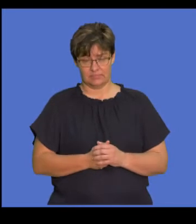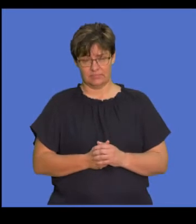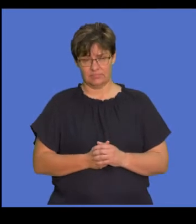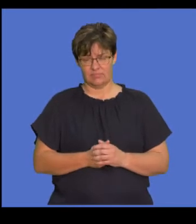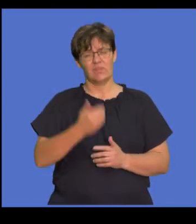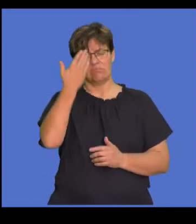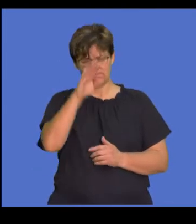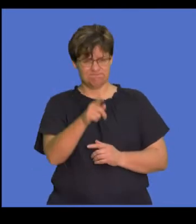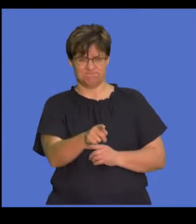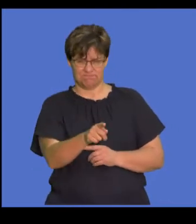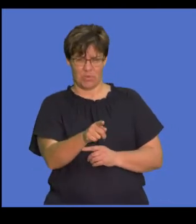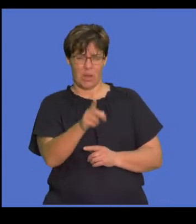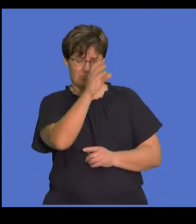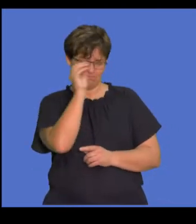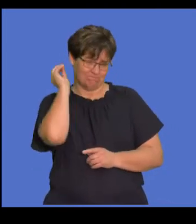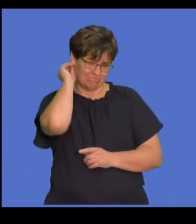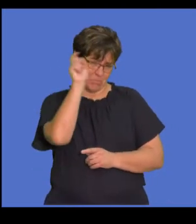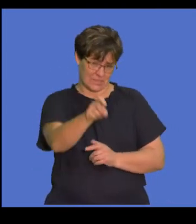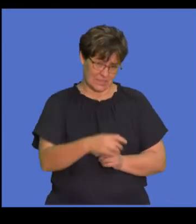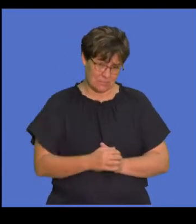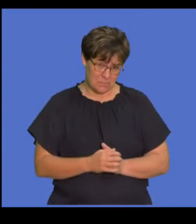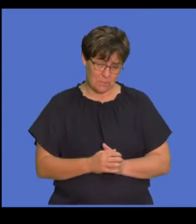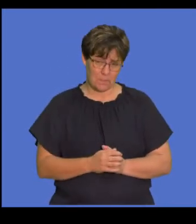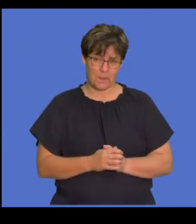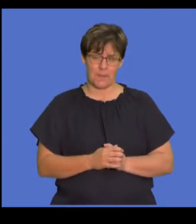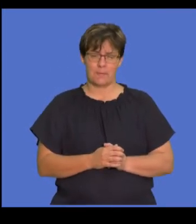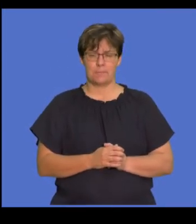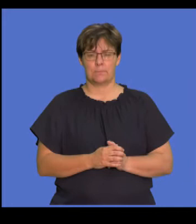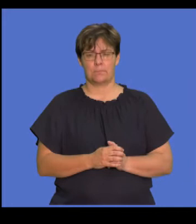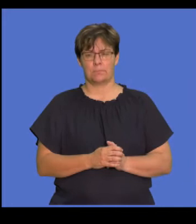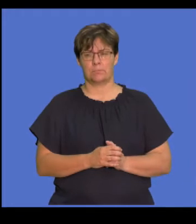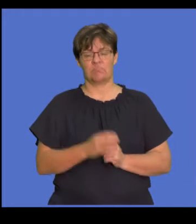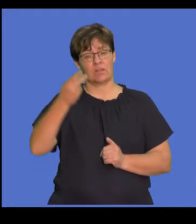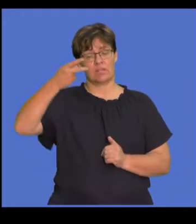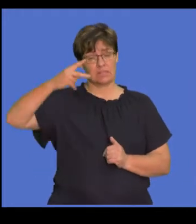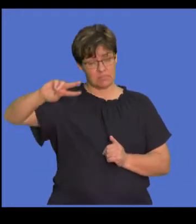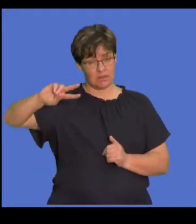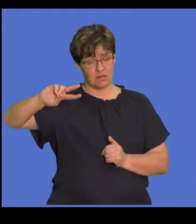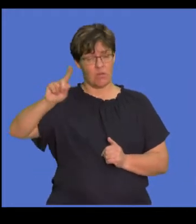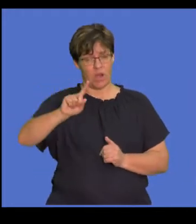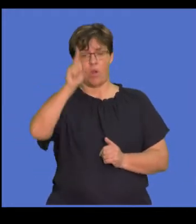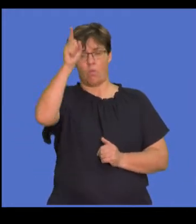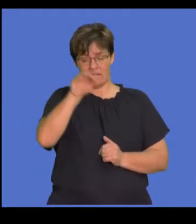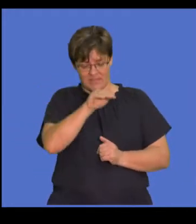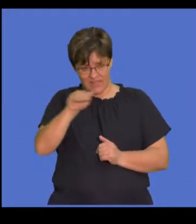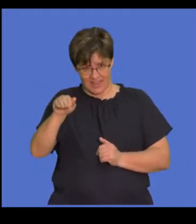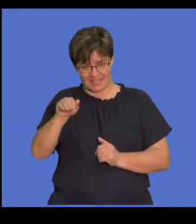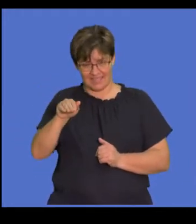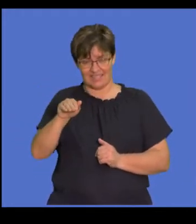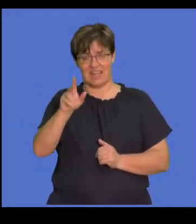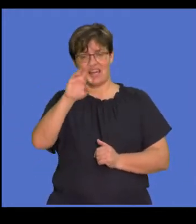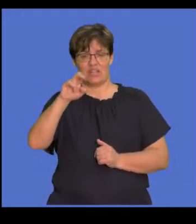the triangle. So you'd really, really need to remember that. Now, a reciprocal, remember, it's